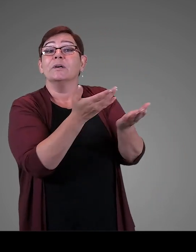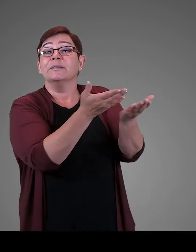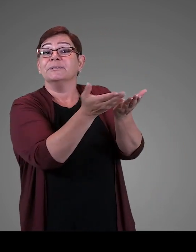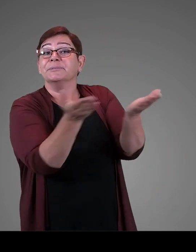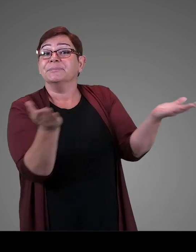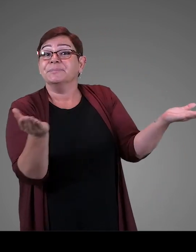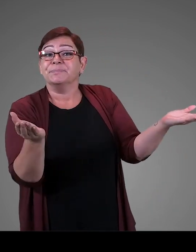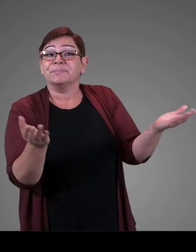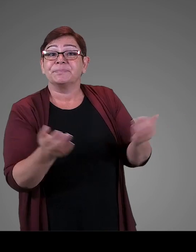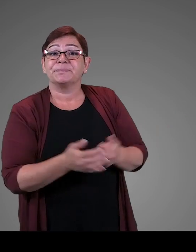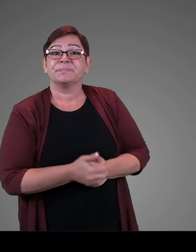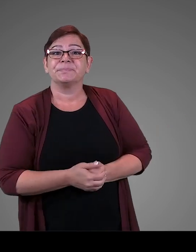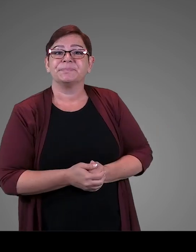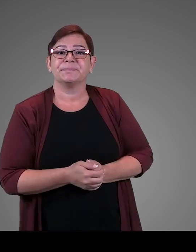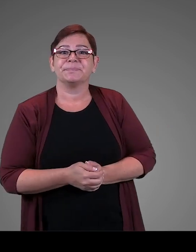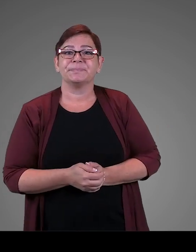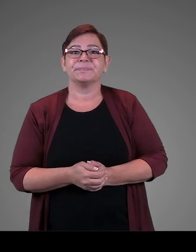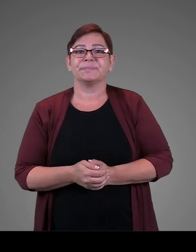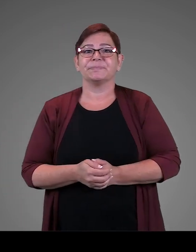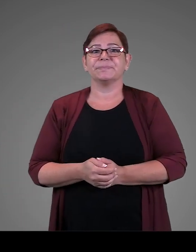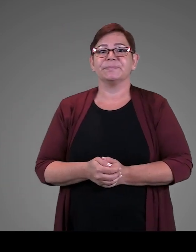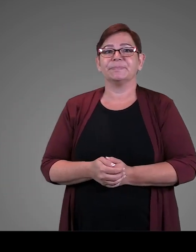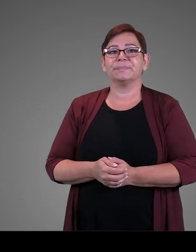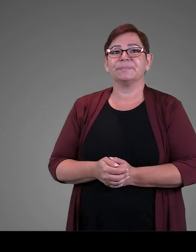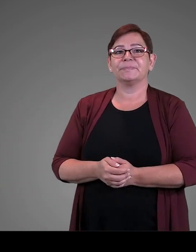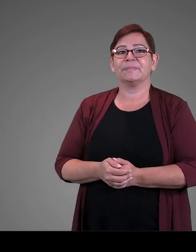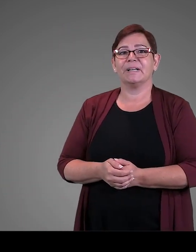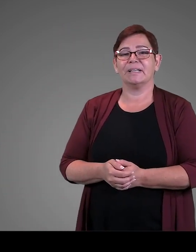Oui, c'est vrai. Ouais. Bienvenue.